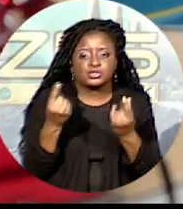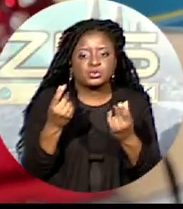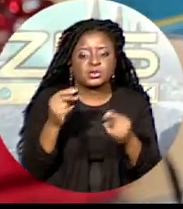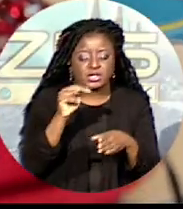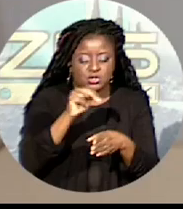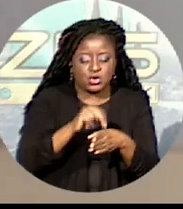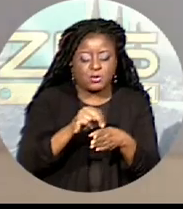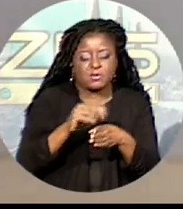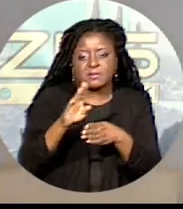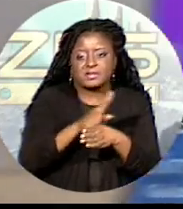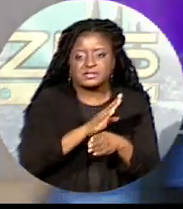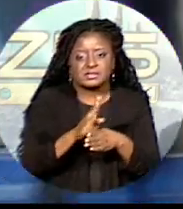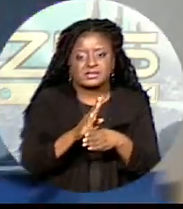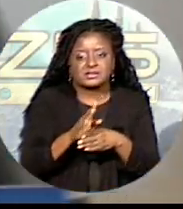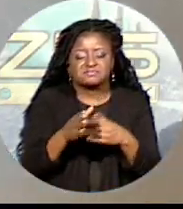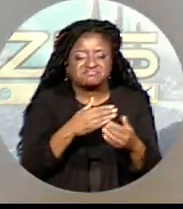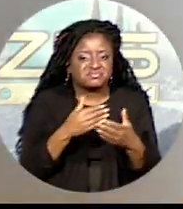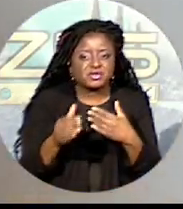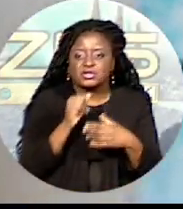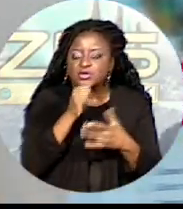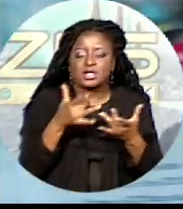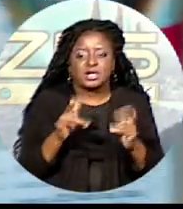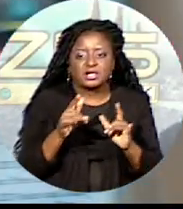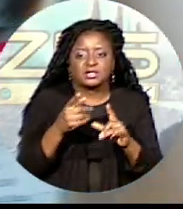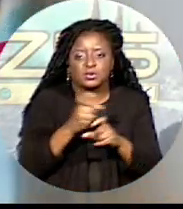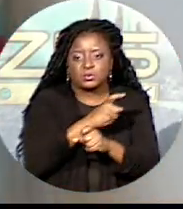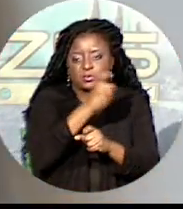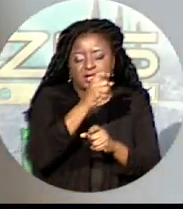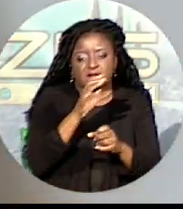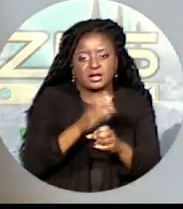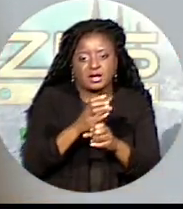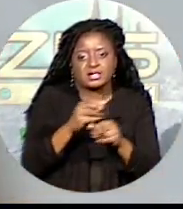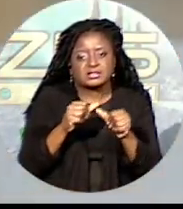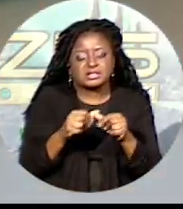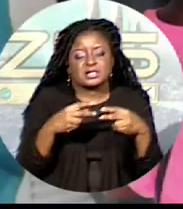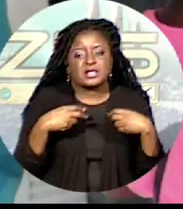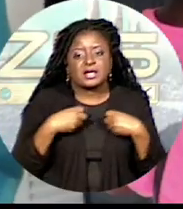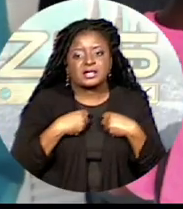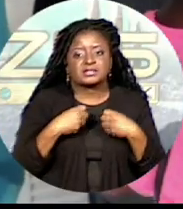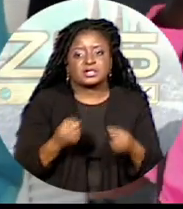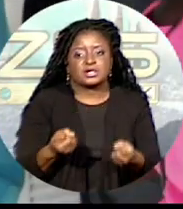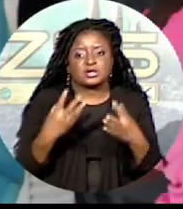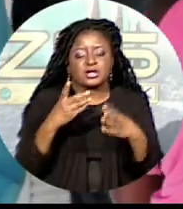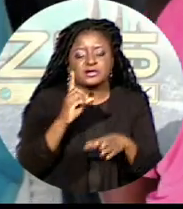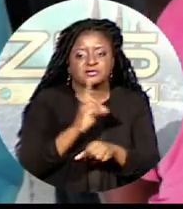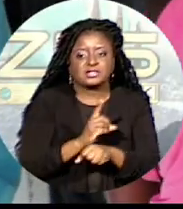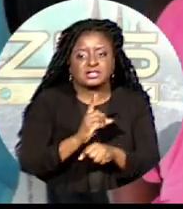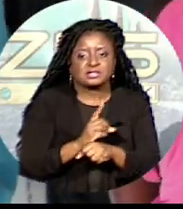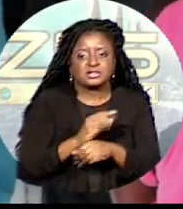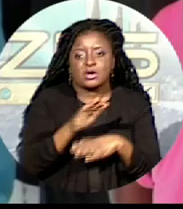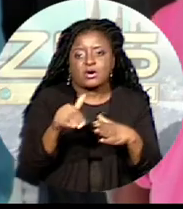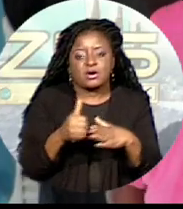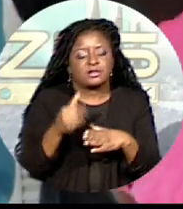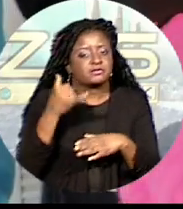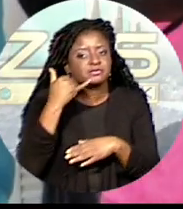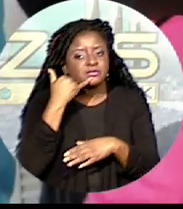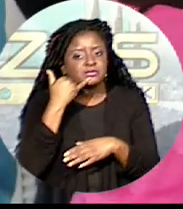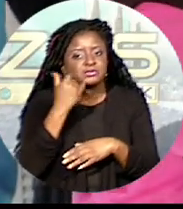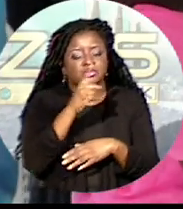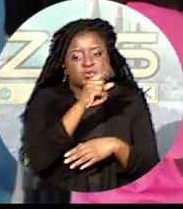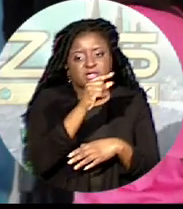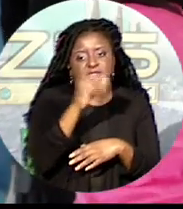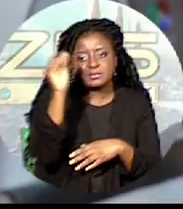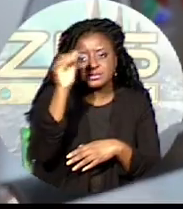win the car, BTC still had lots of deals for customers to benefit from. All the handsets in the store are 20% off, all